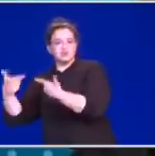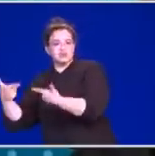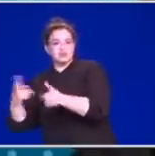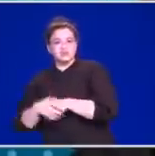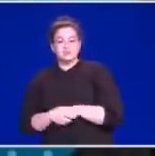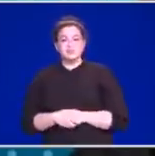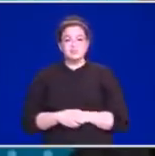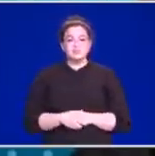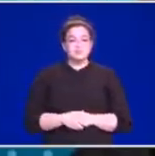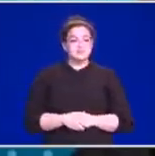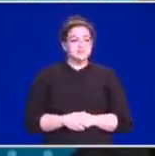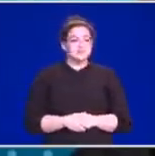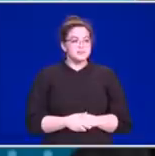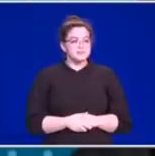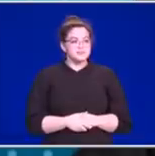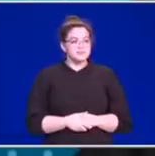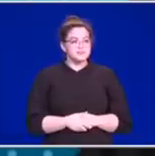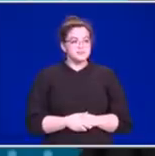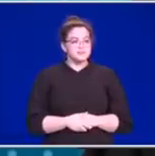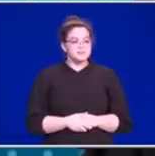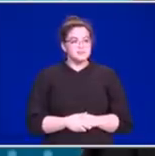Nicholas?